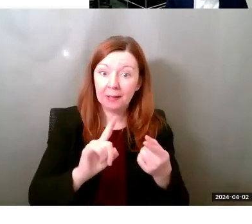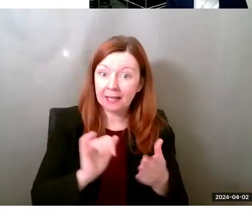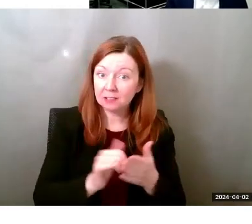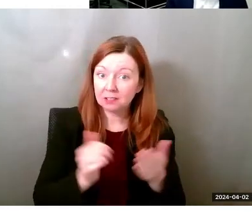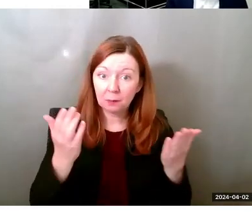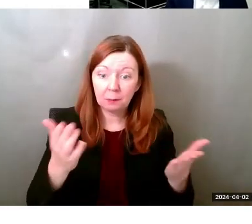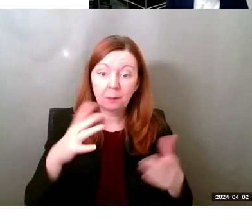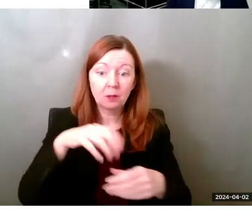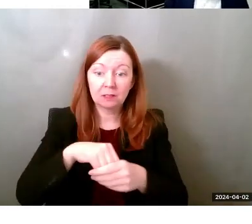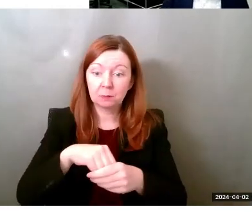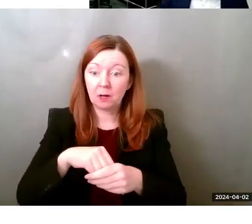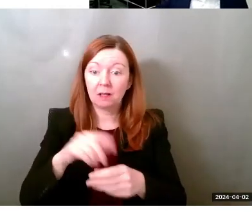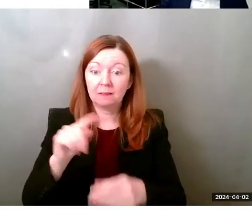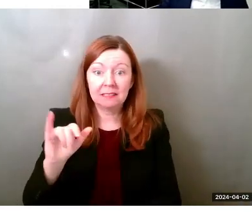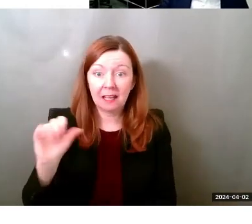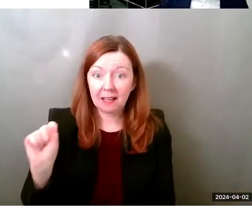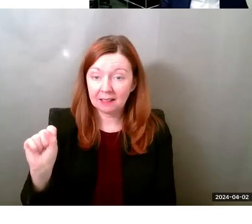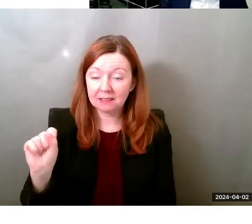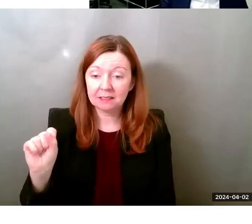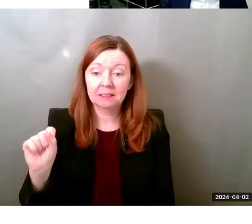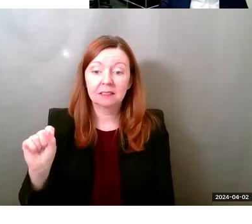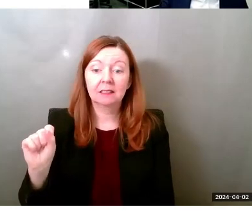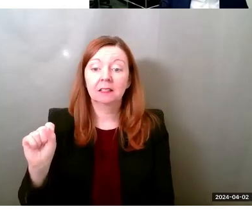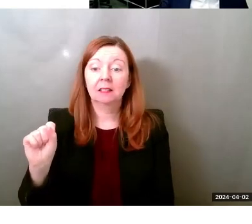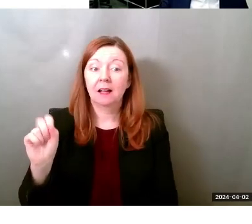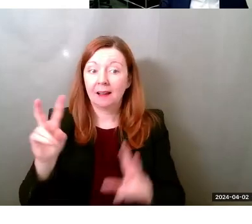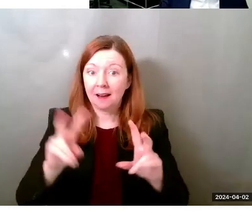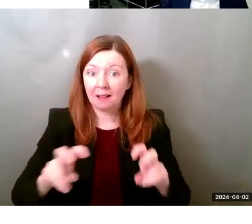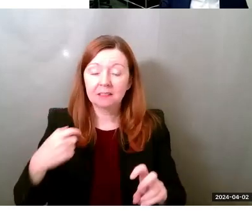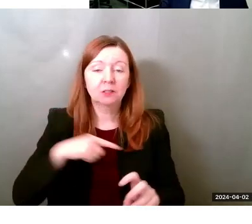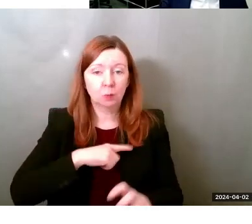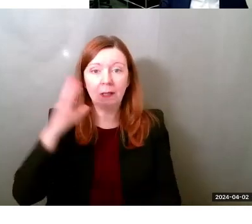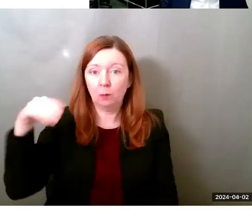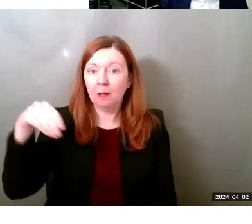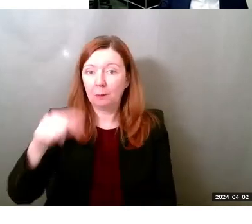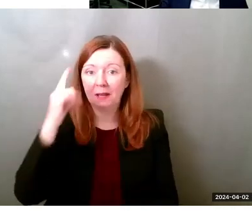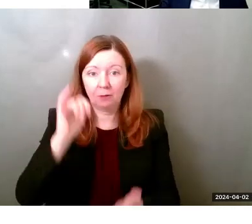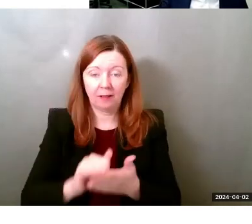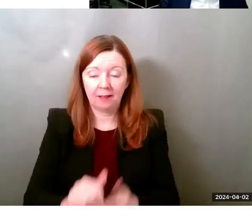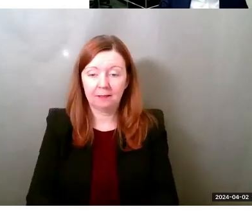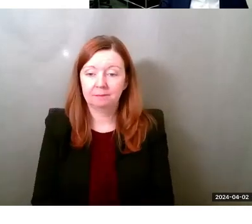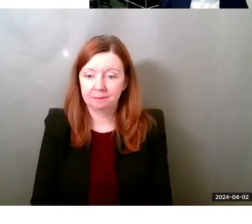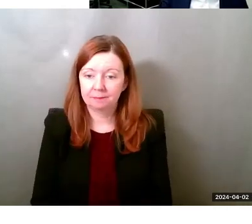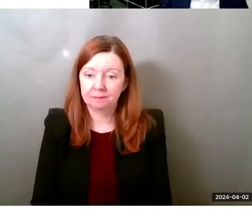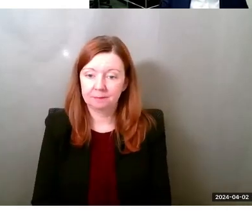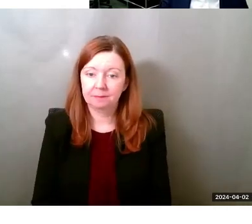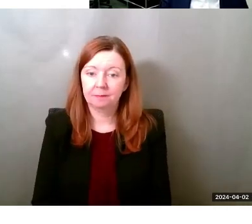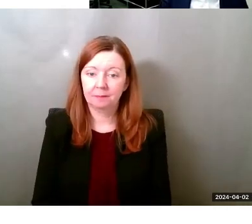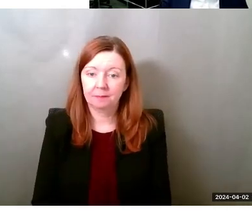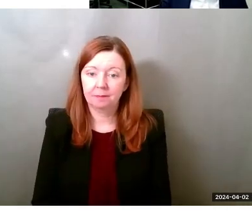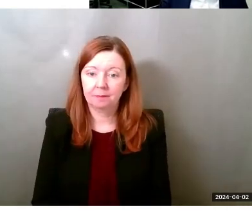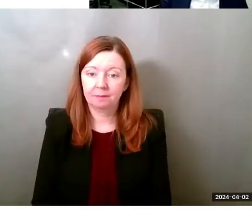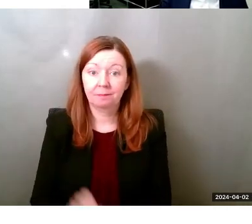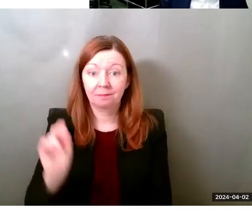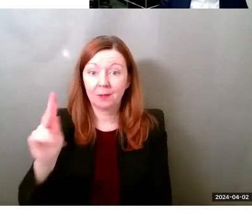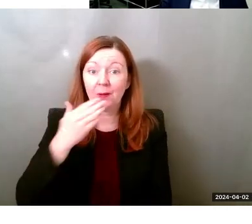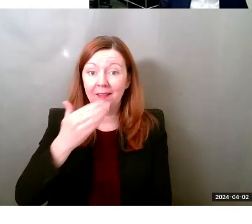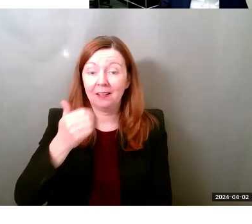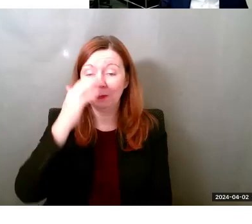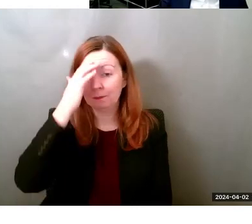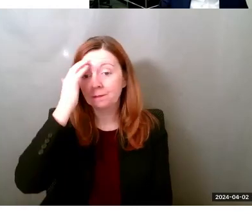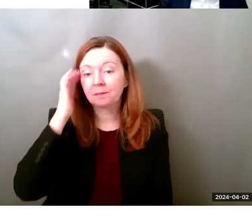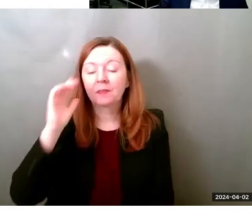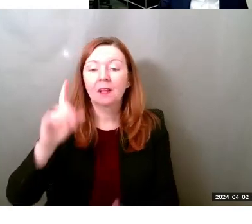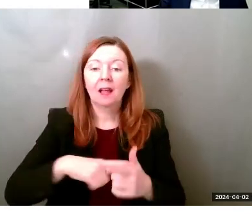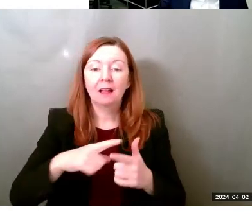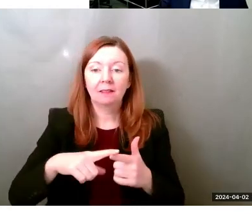proposed as part of the TIS analysis will be paid for by the project. Okay, thank you.